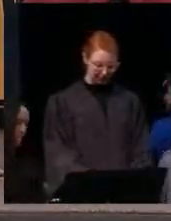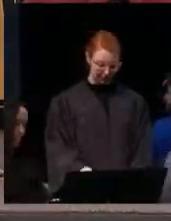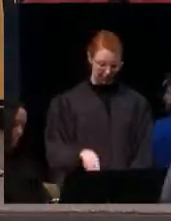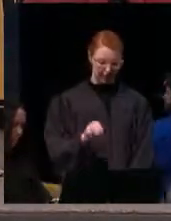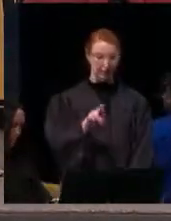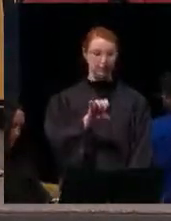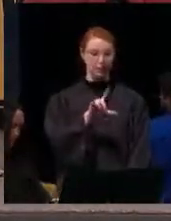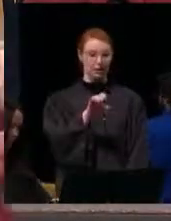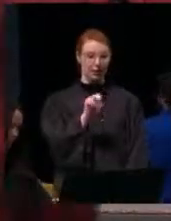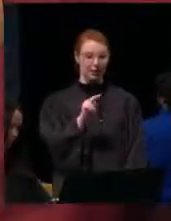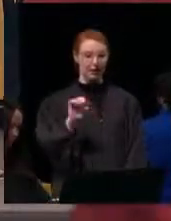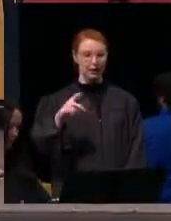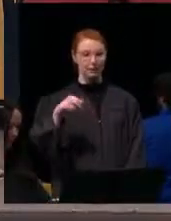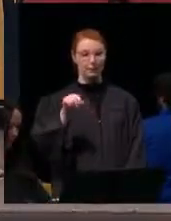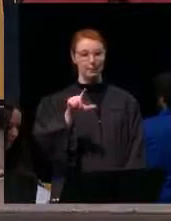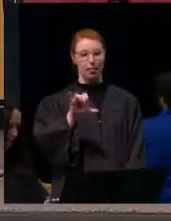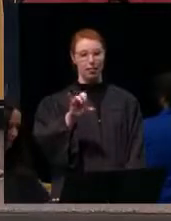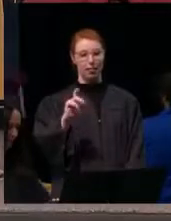Marlene Pollock.